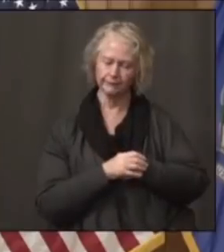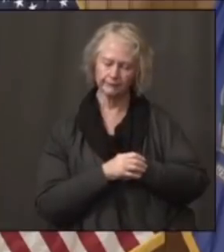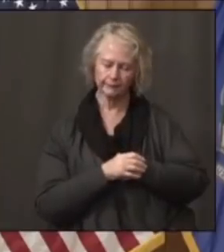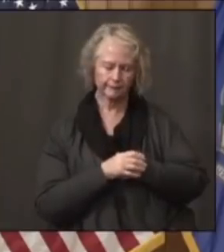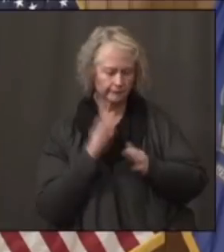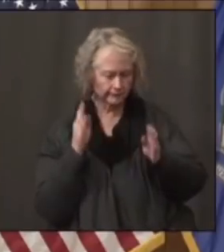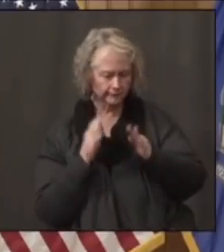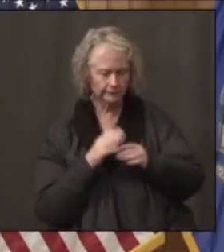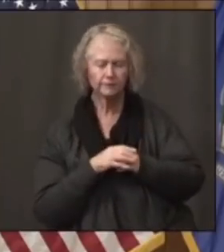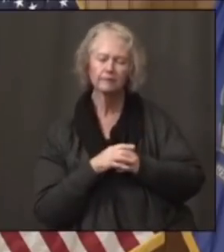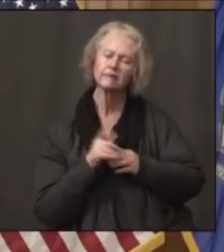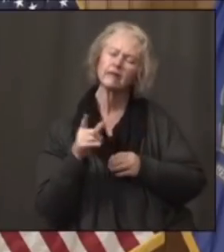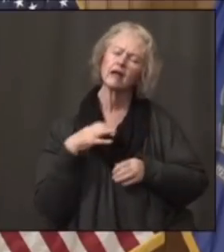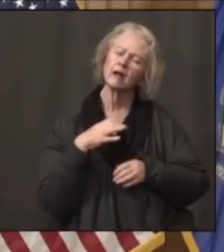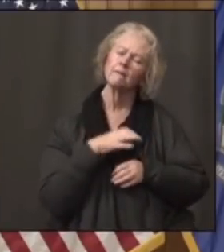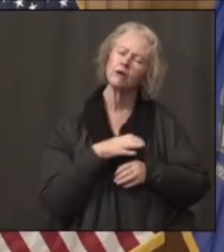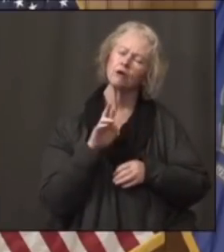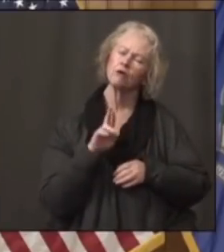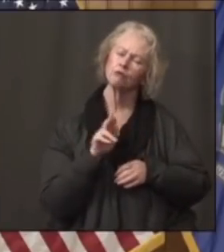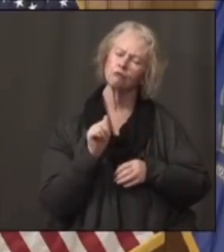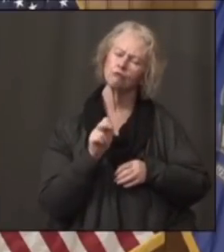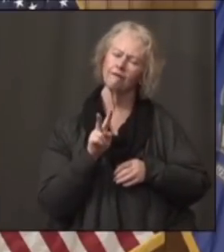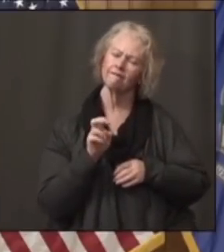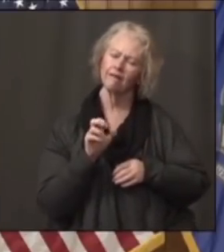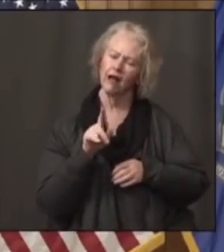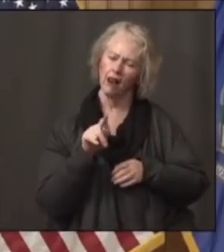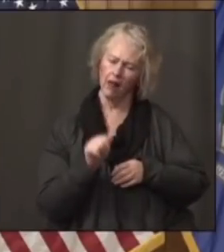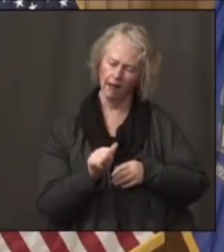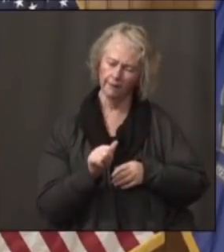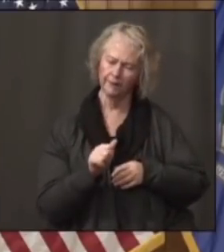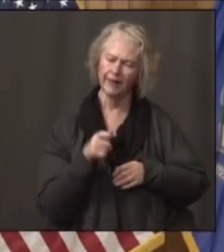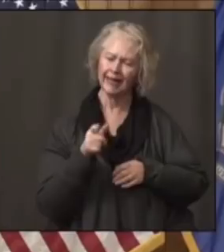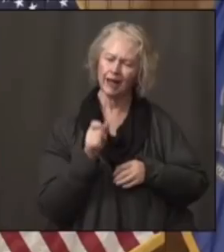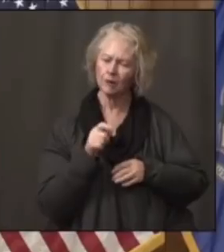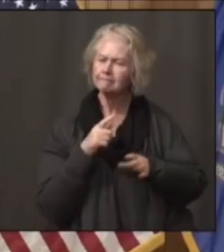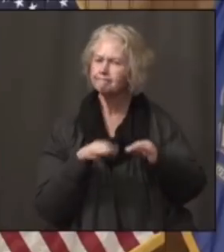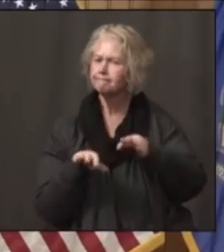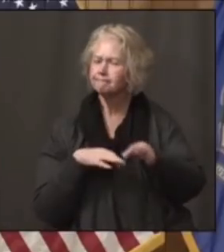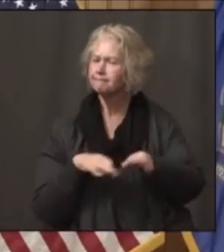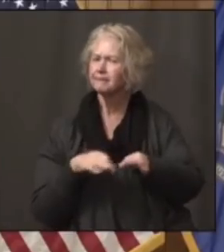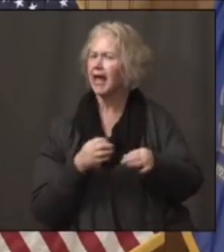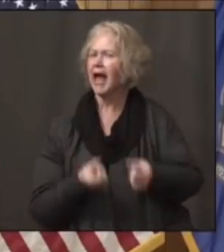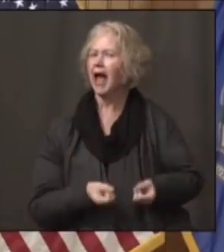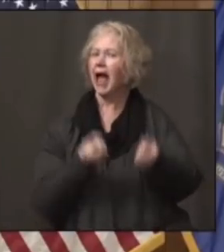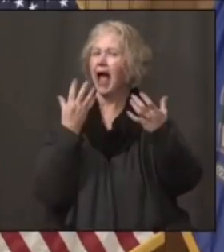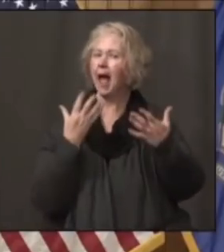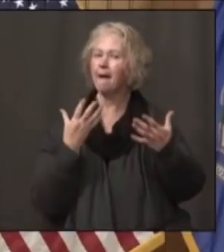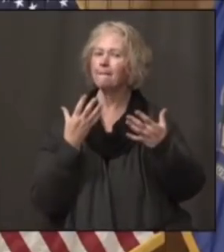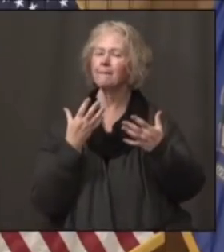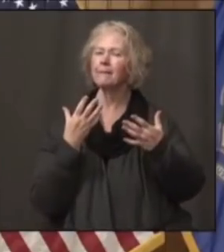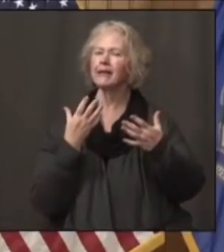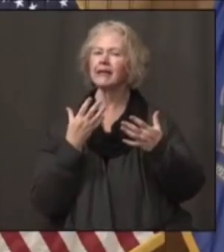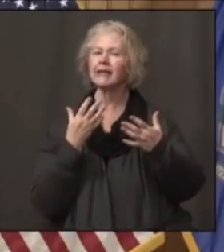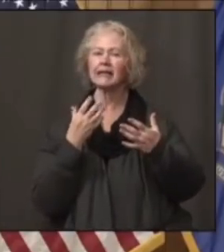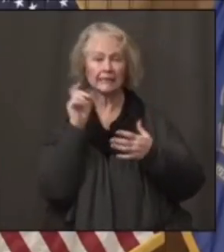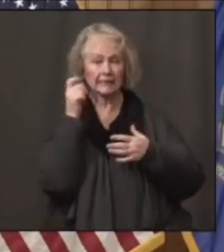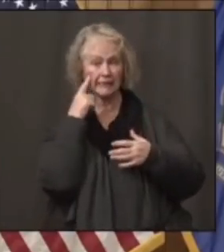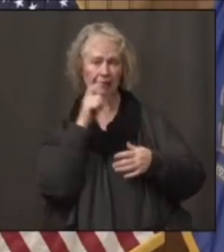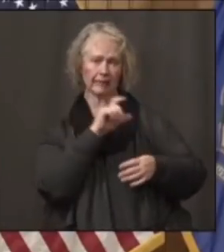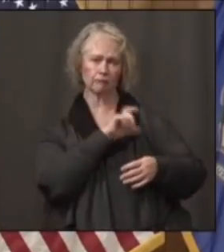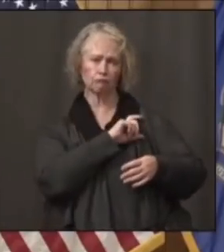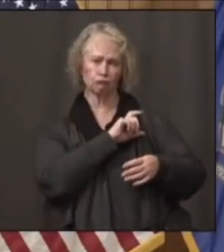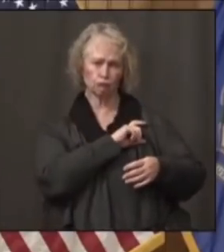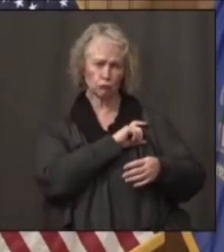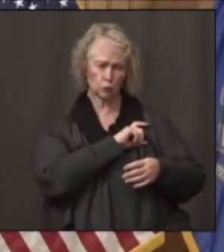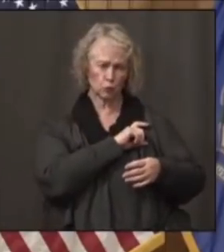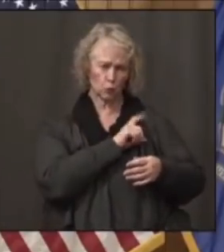Everybody, Commissioner Ravella, can you tell us how many additional state troopers are going to be out? I apologize if